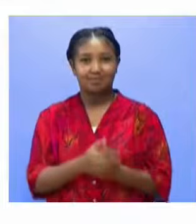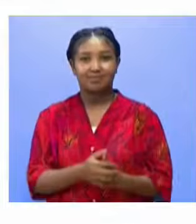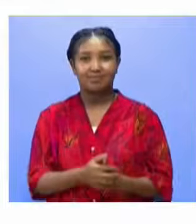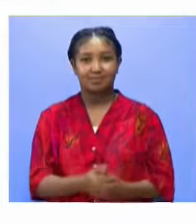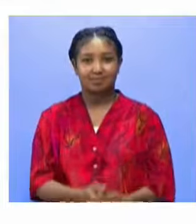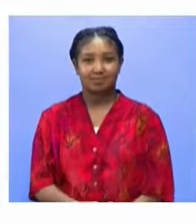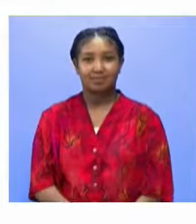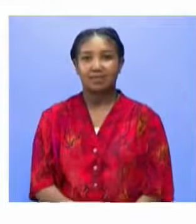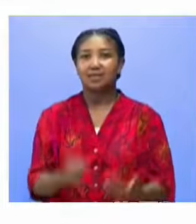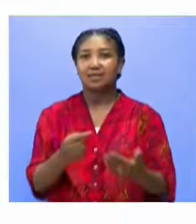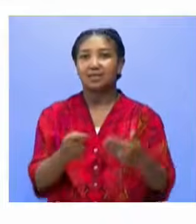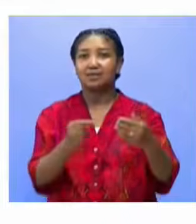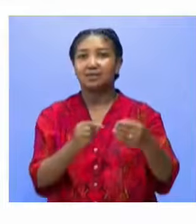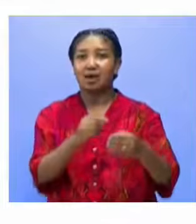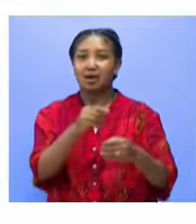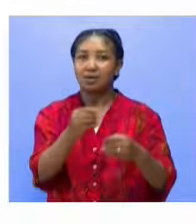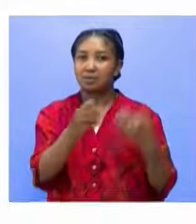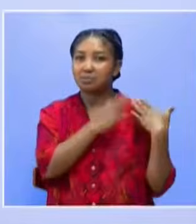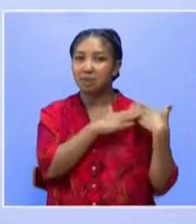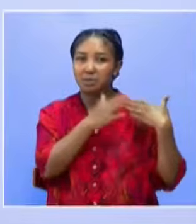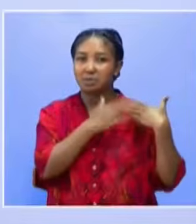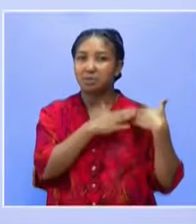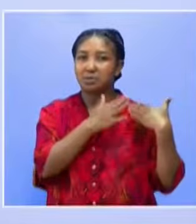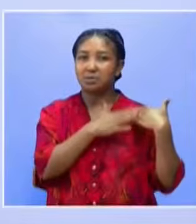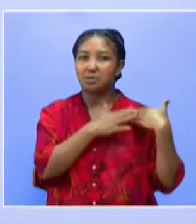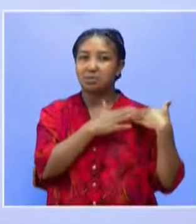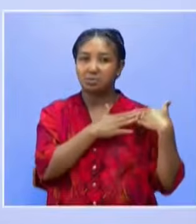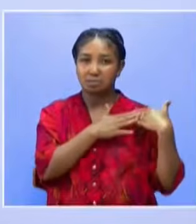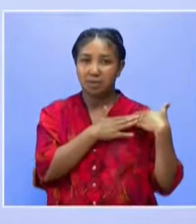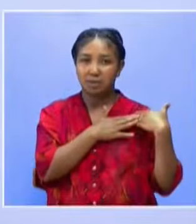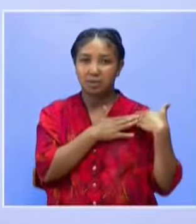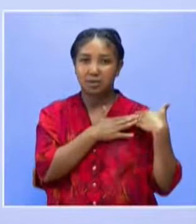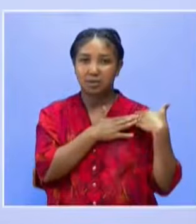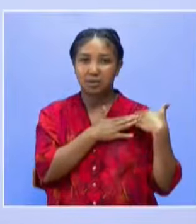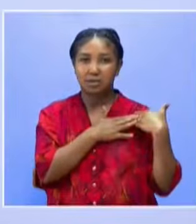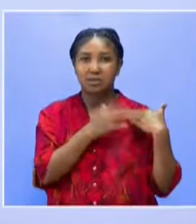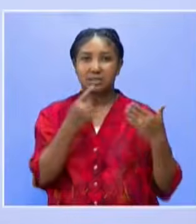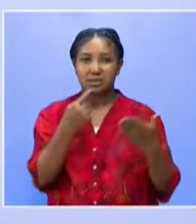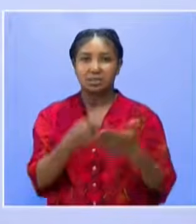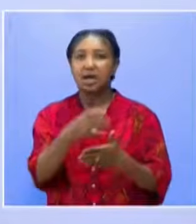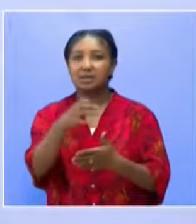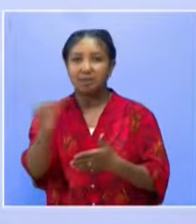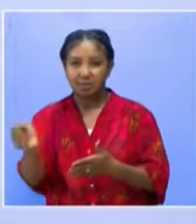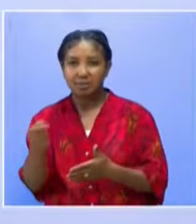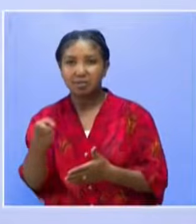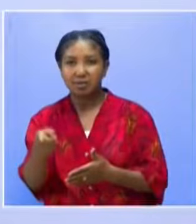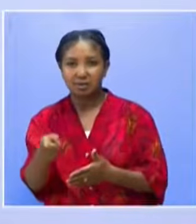Okay? This assignment is also here. This assignment when we say it here.